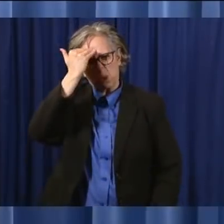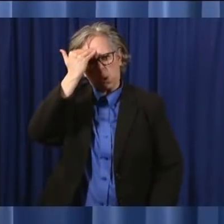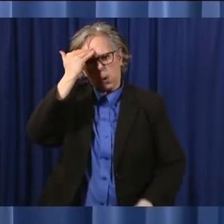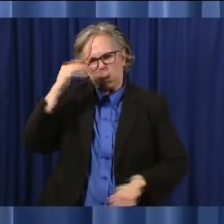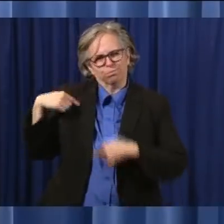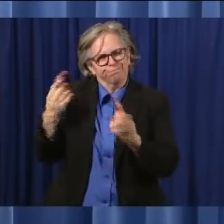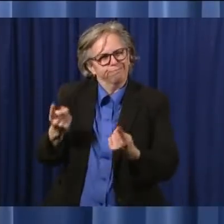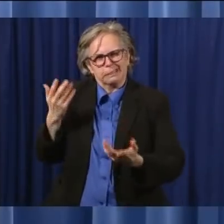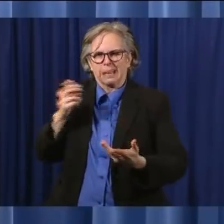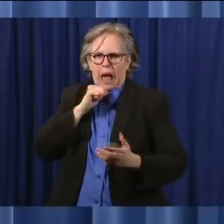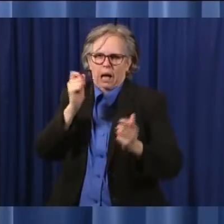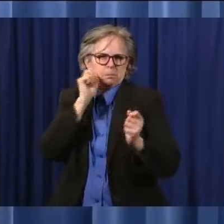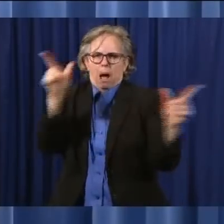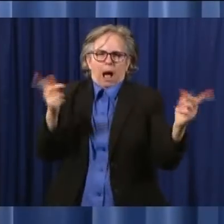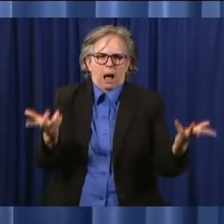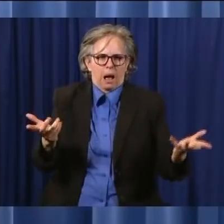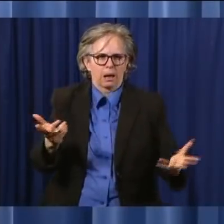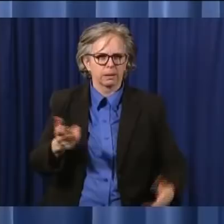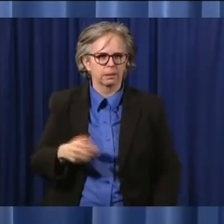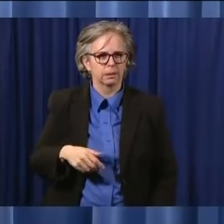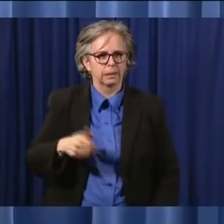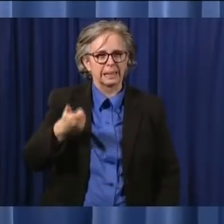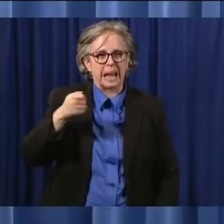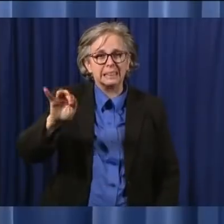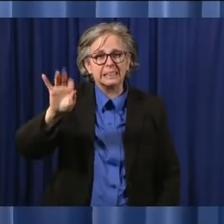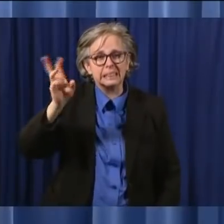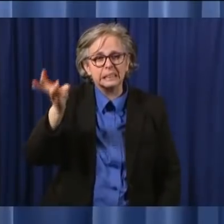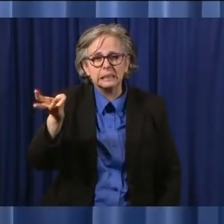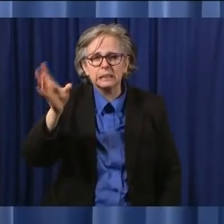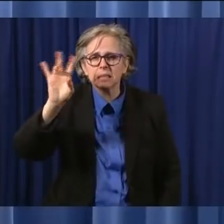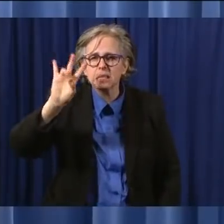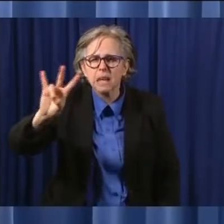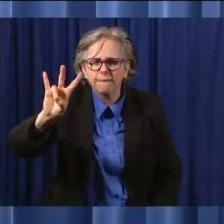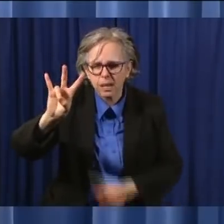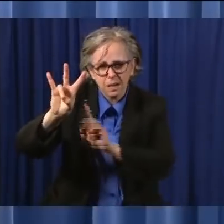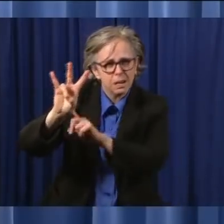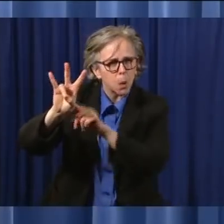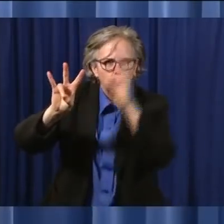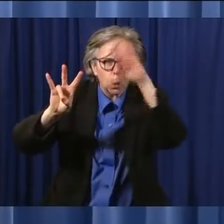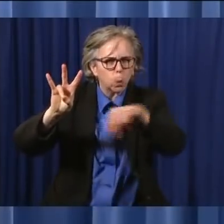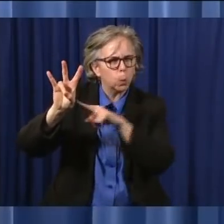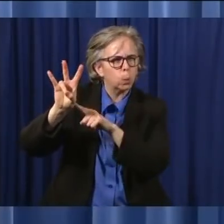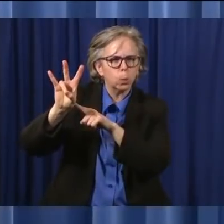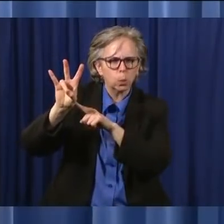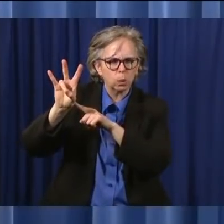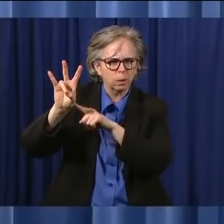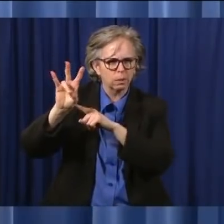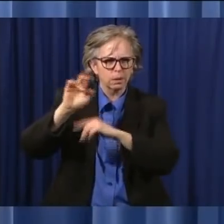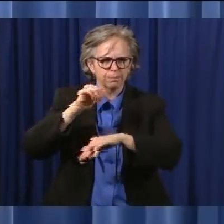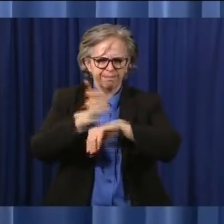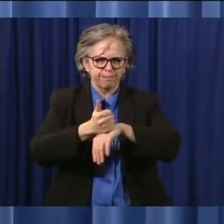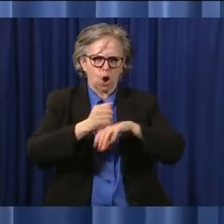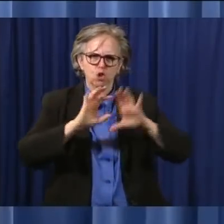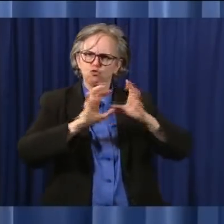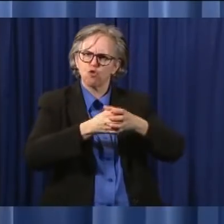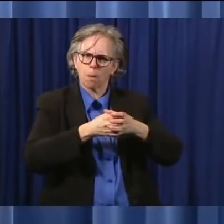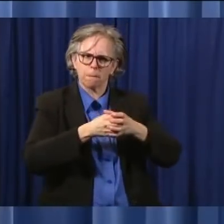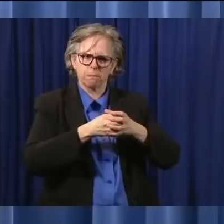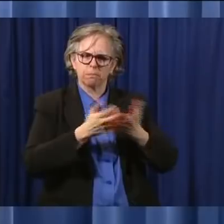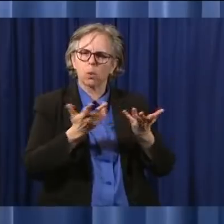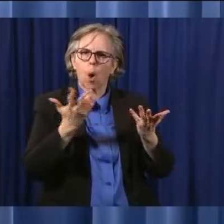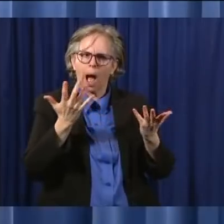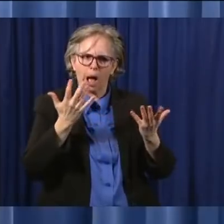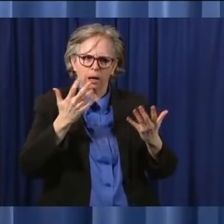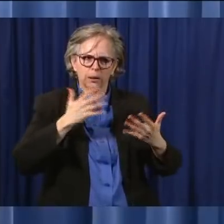1967, the Kerner Commission, a presidential group formed to find the root causes of civil unrest, pointed to inequities